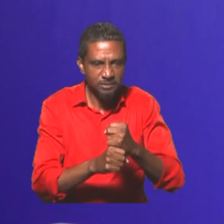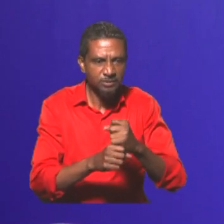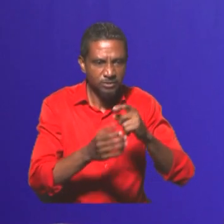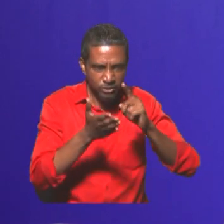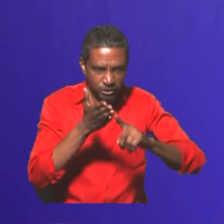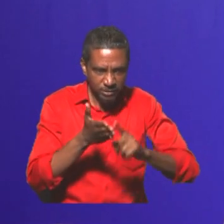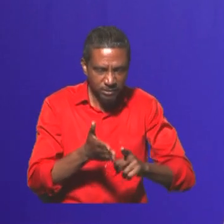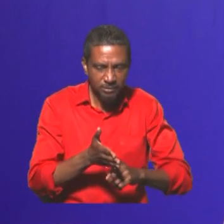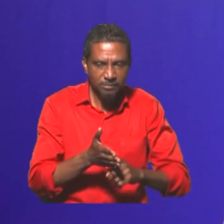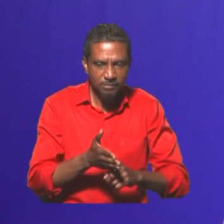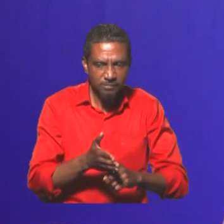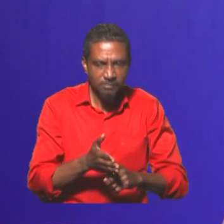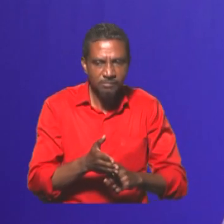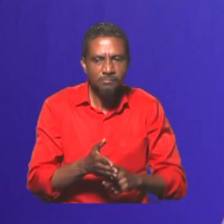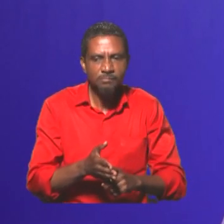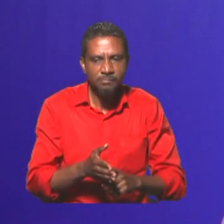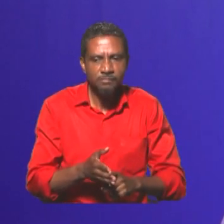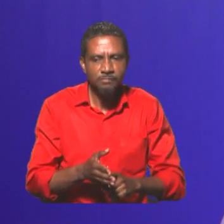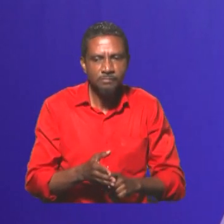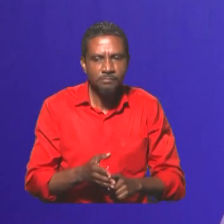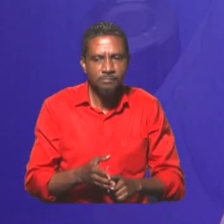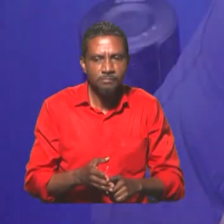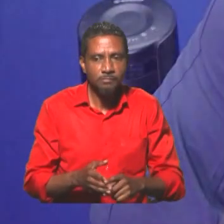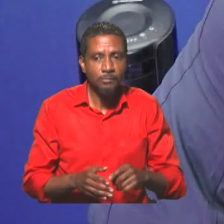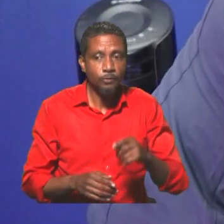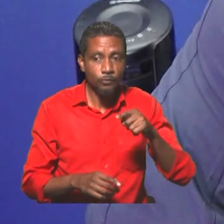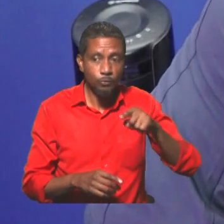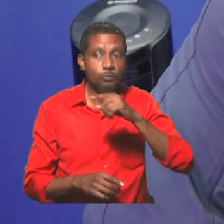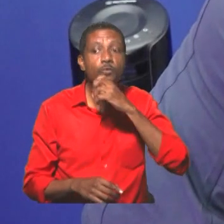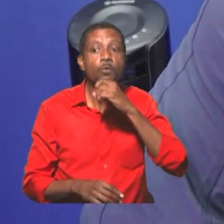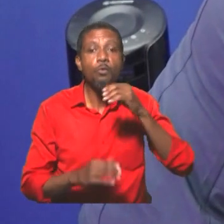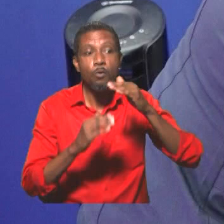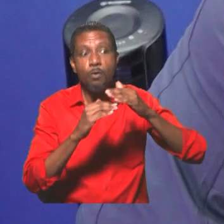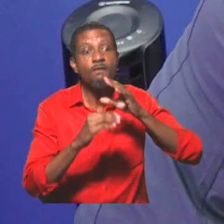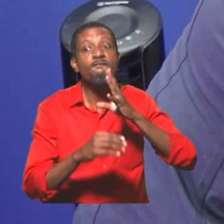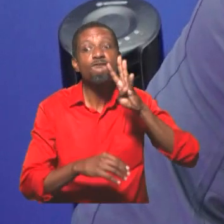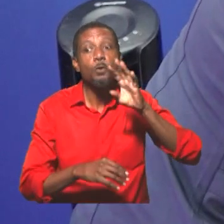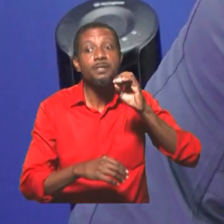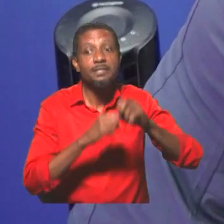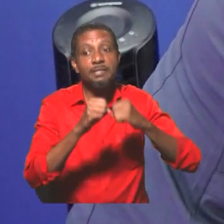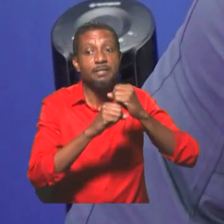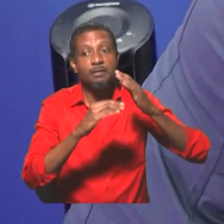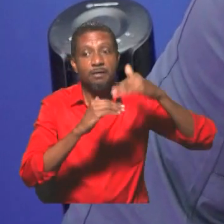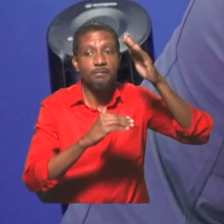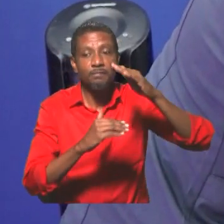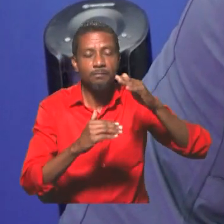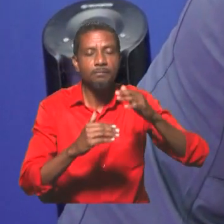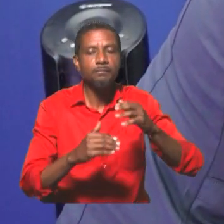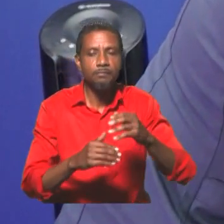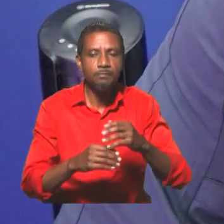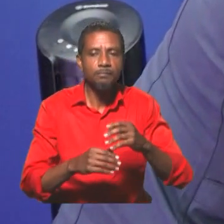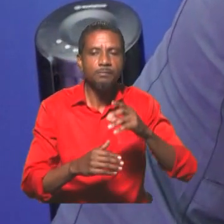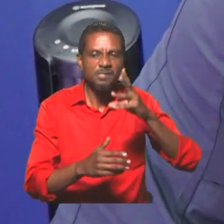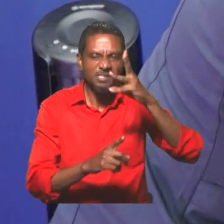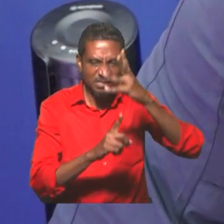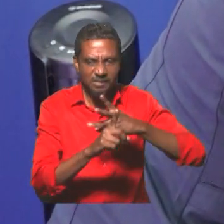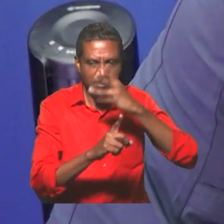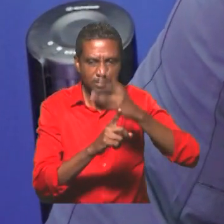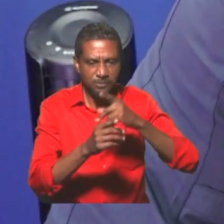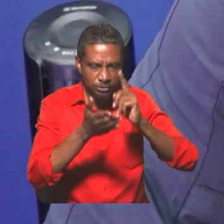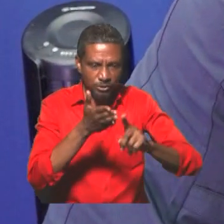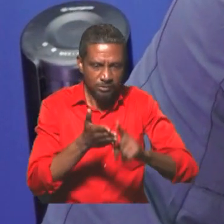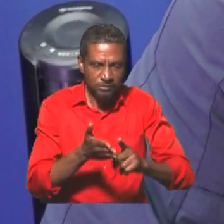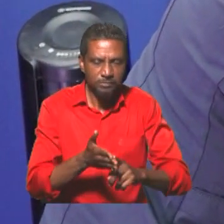6 months to 1 year for those over the age of 40, especially those with conditions like cardiovascular disease.